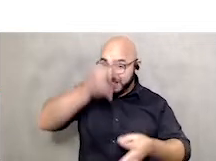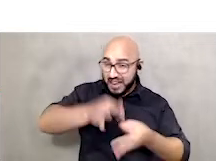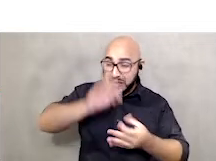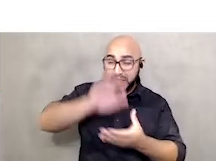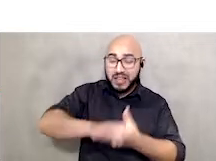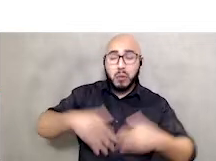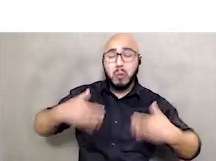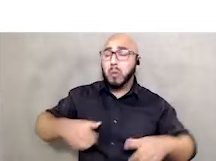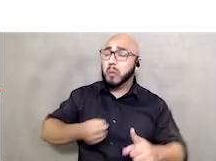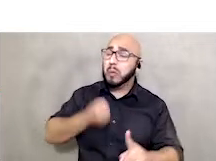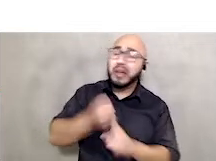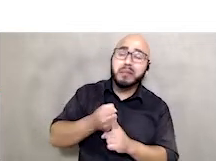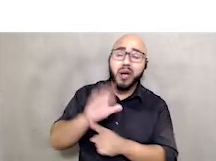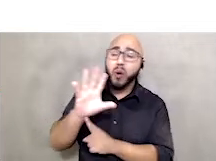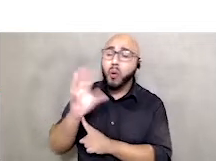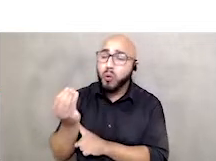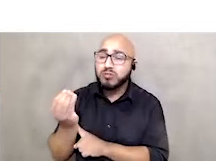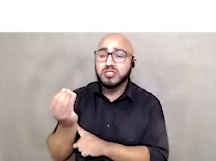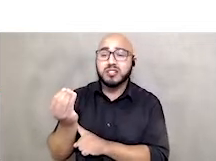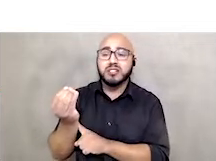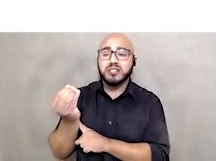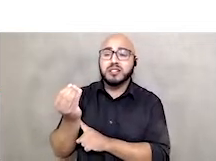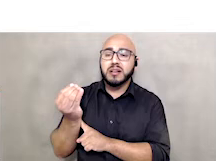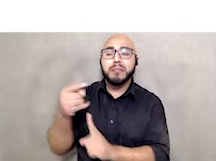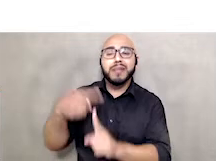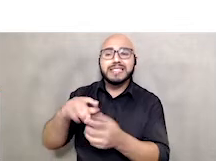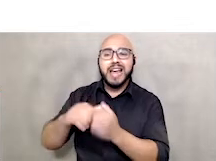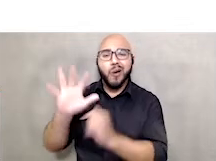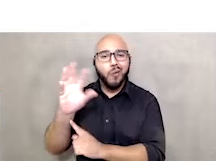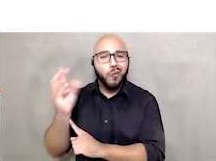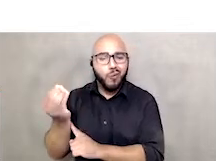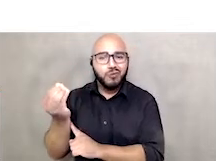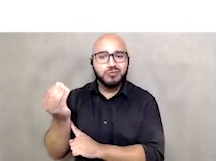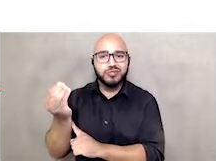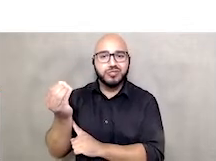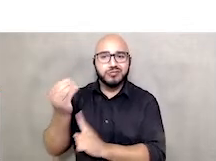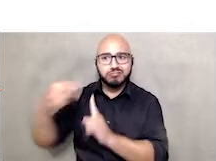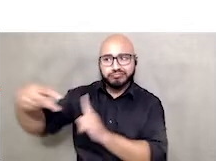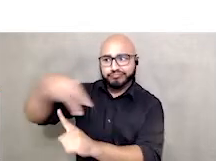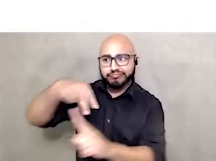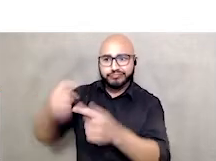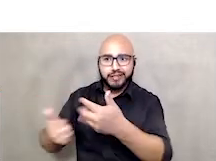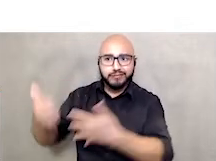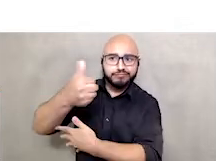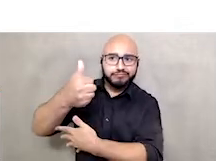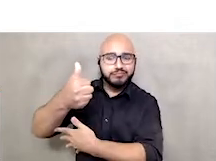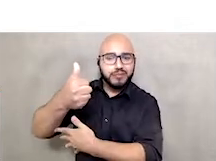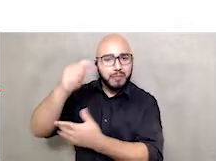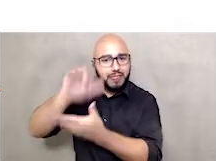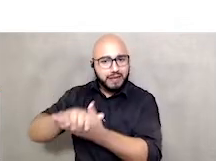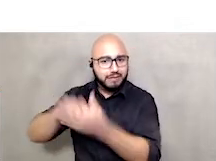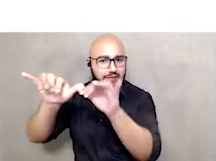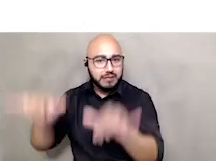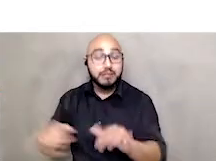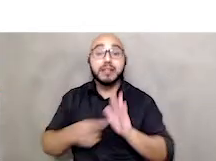and how culture perceives the primary source of their beliefs. An example of this is